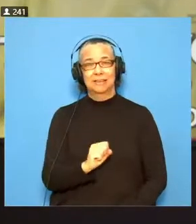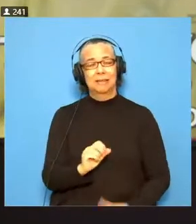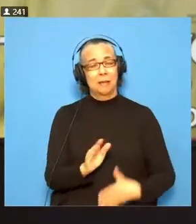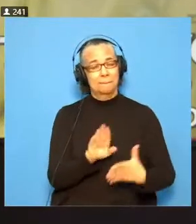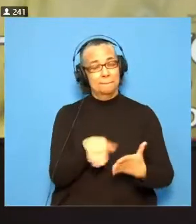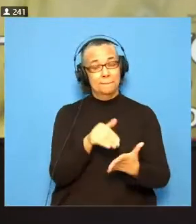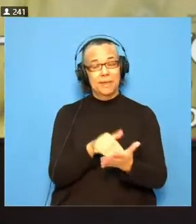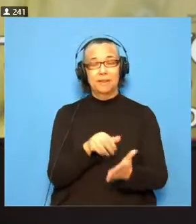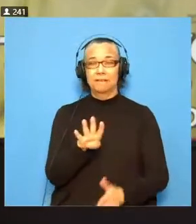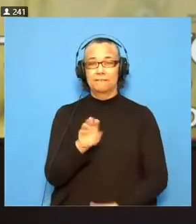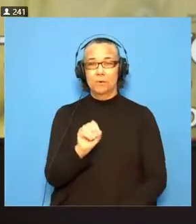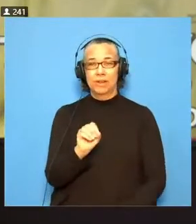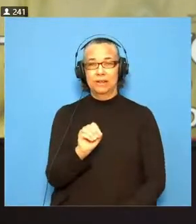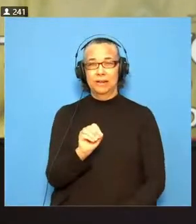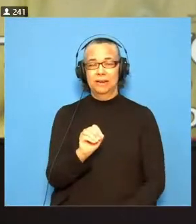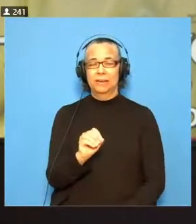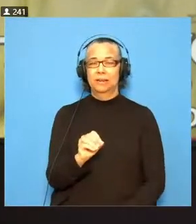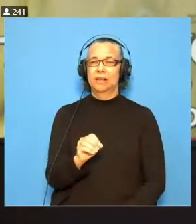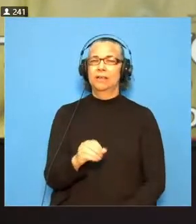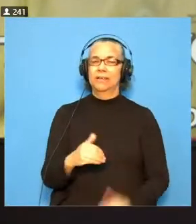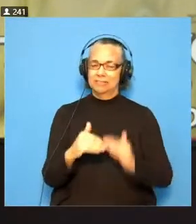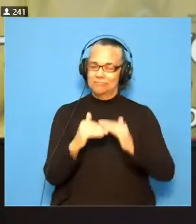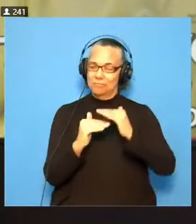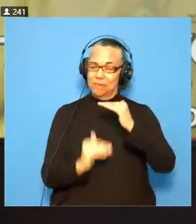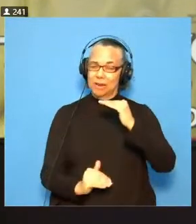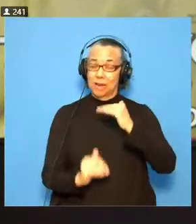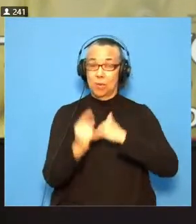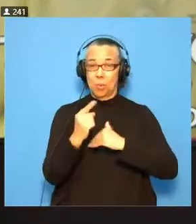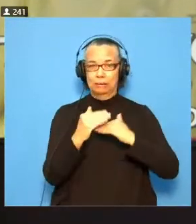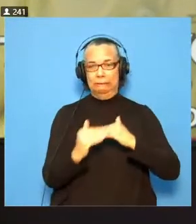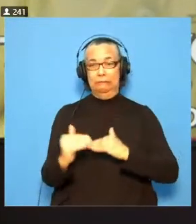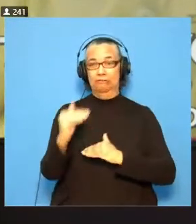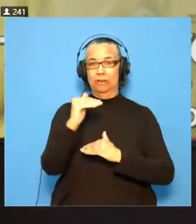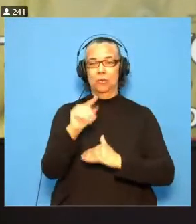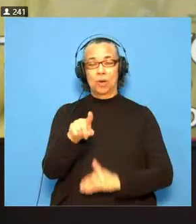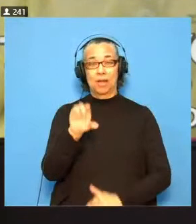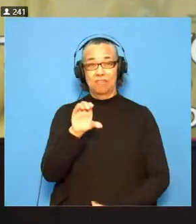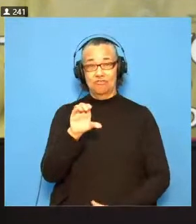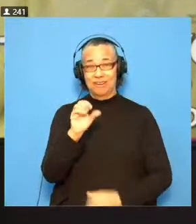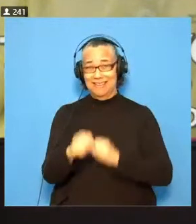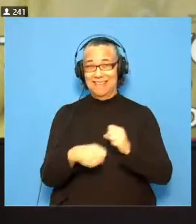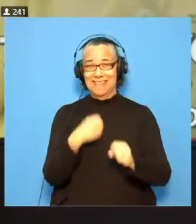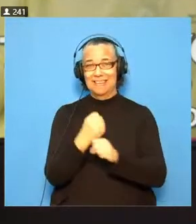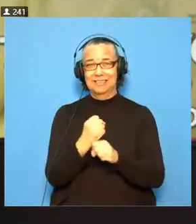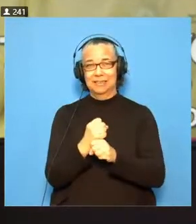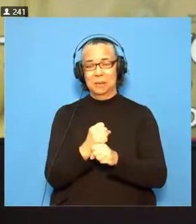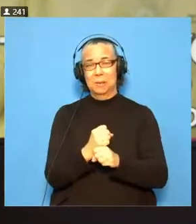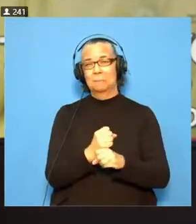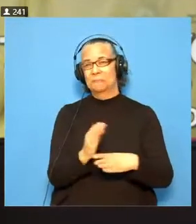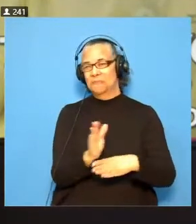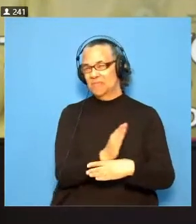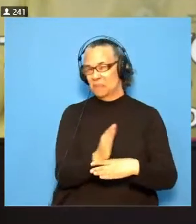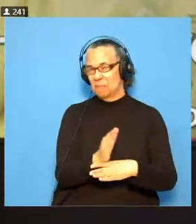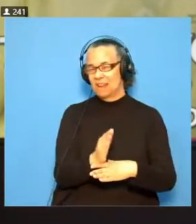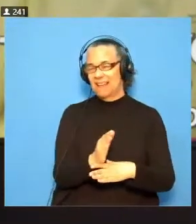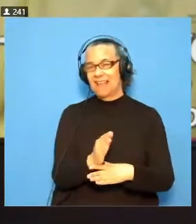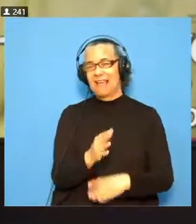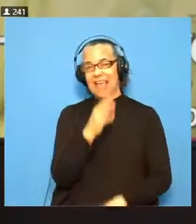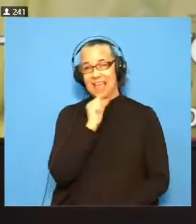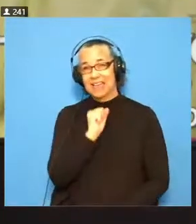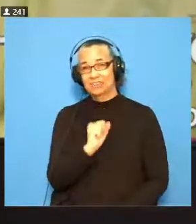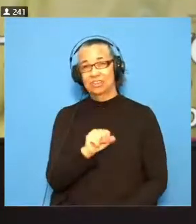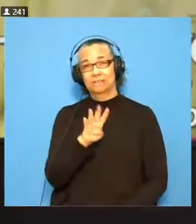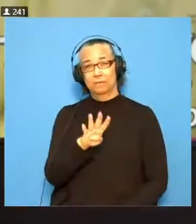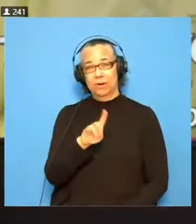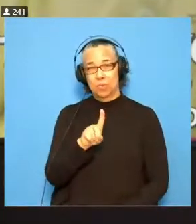40, and the age range is less than 1 to greater than 100 years. The mean age of all our currently active cases